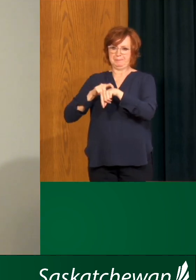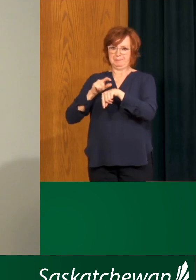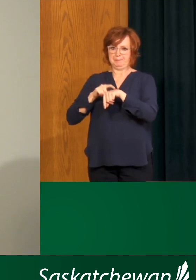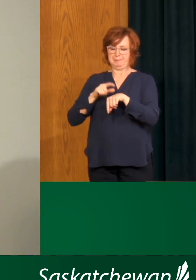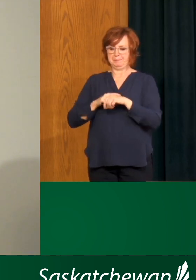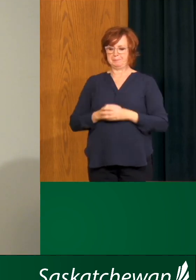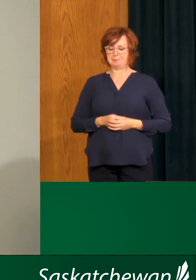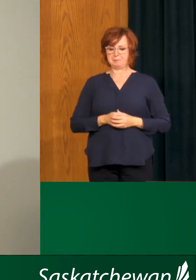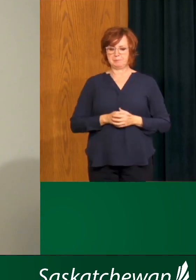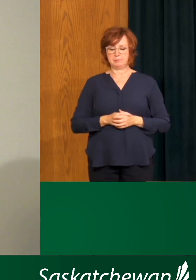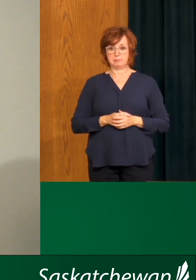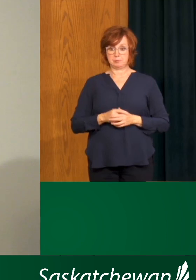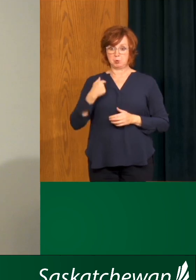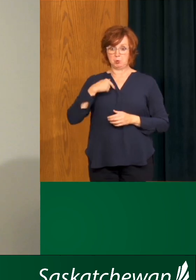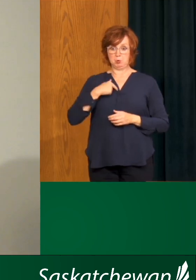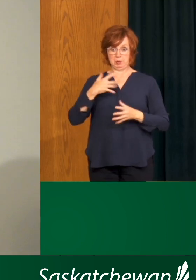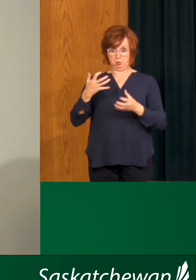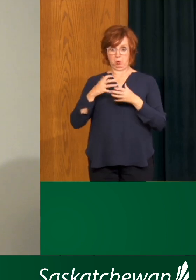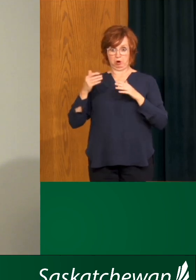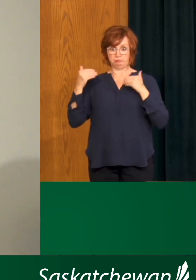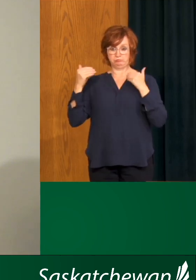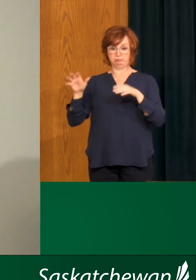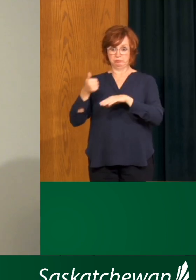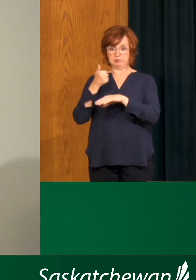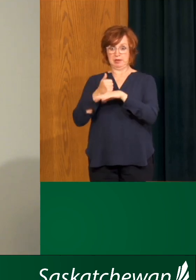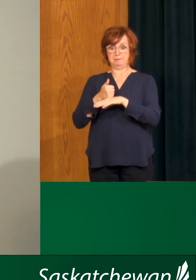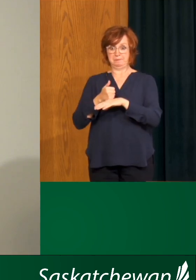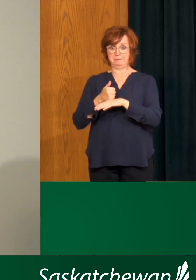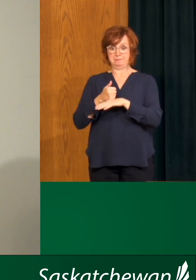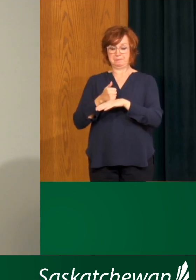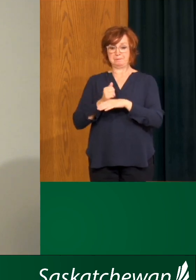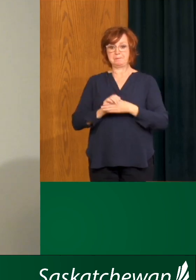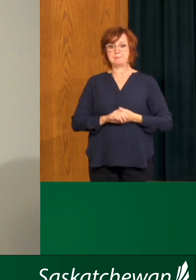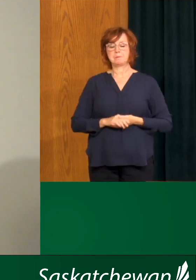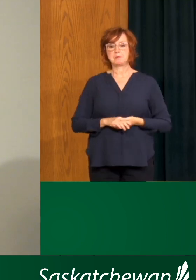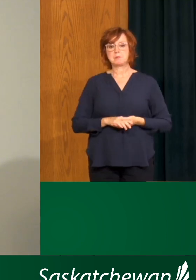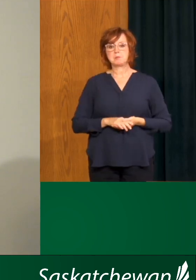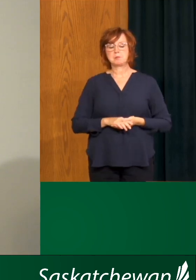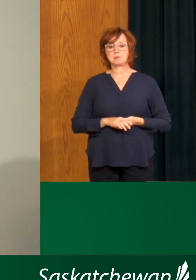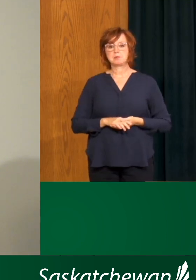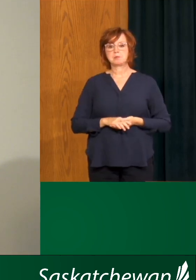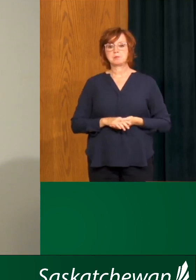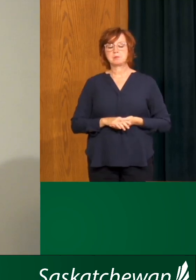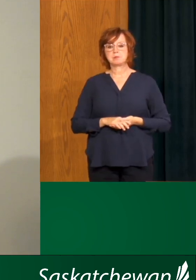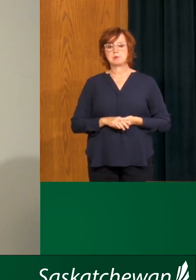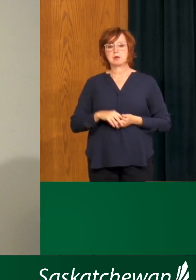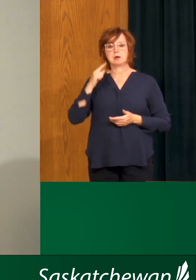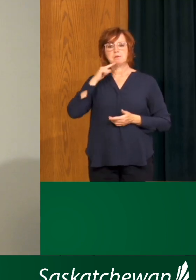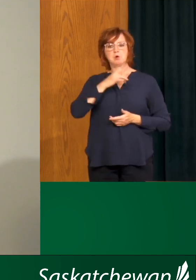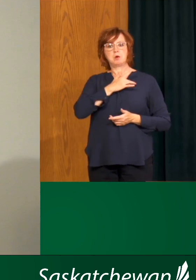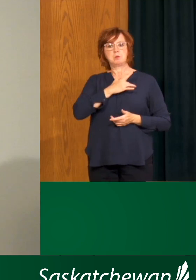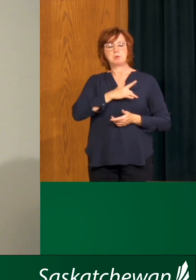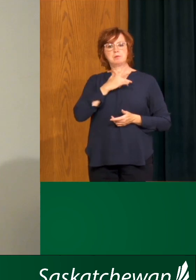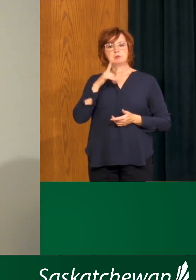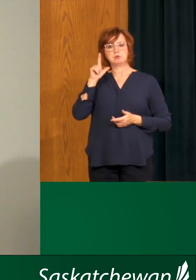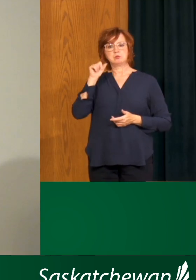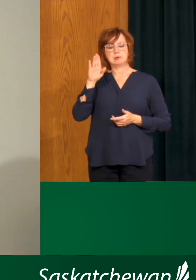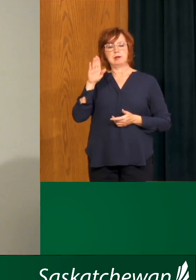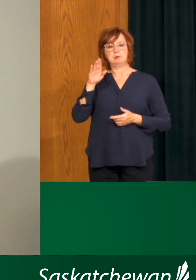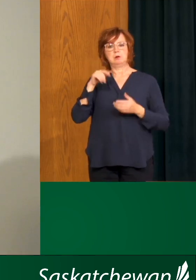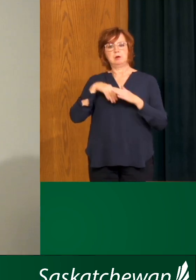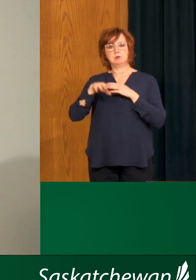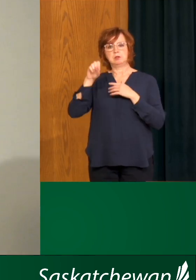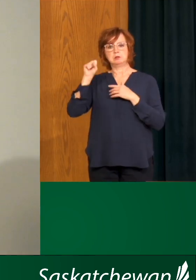have a serology test established in Saskatchewan on our platforms in the provincial labs within the Saskatchewan